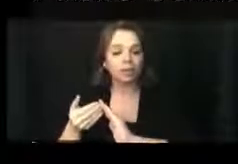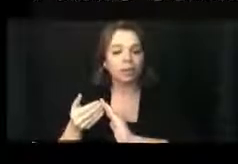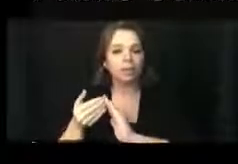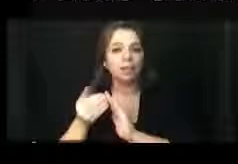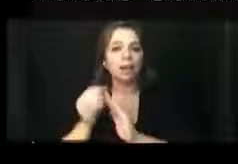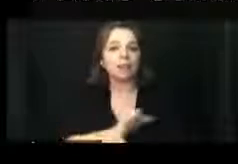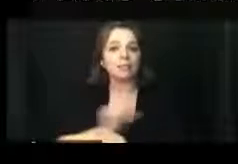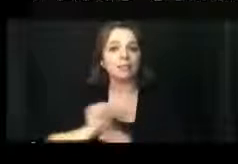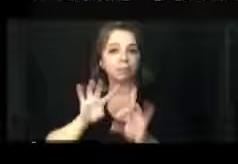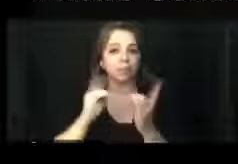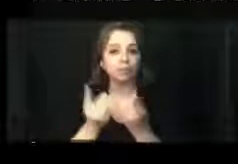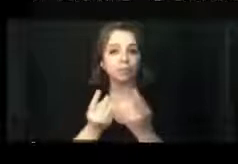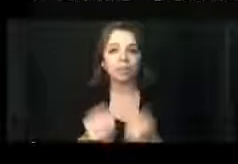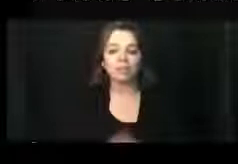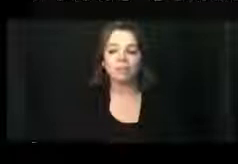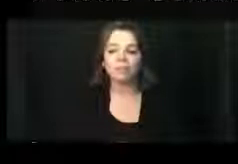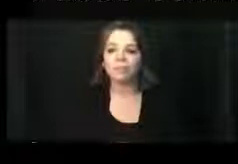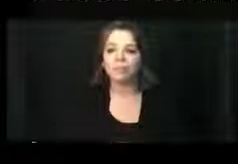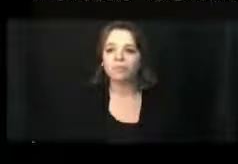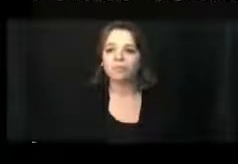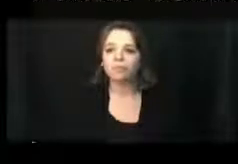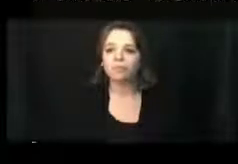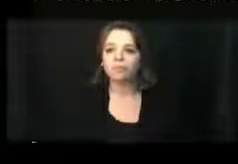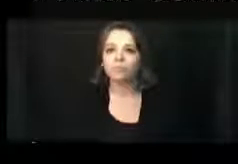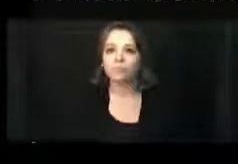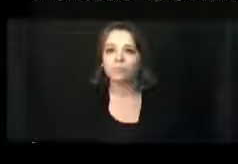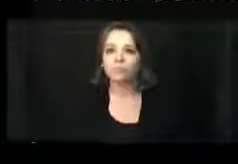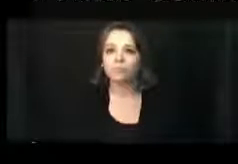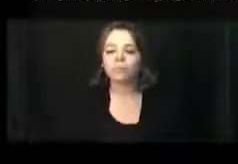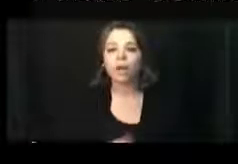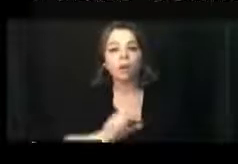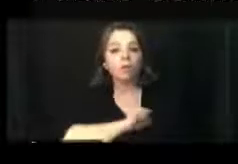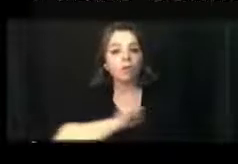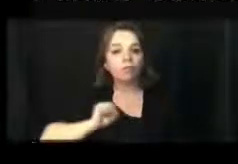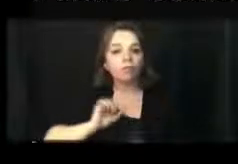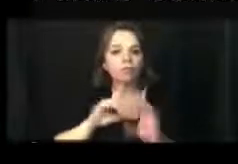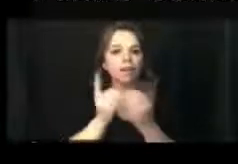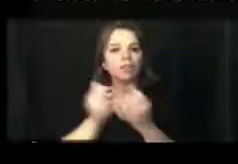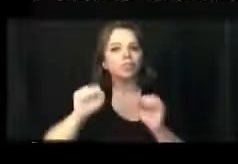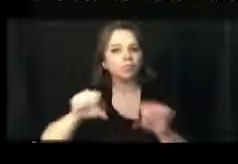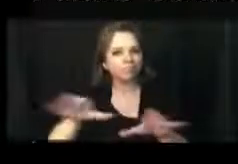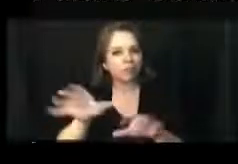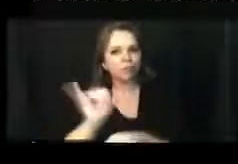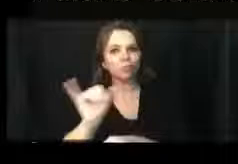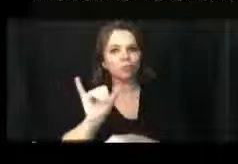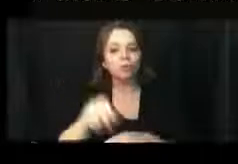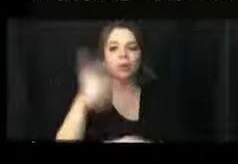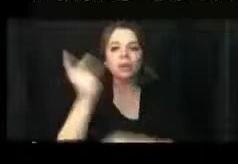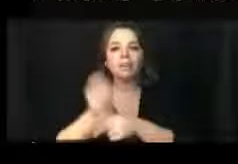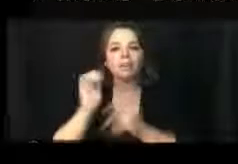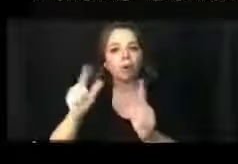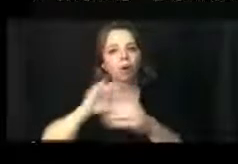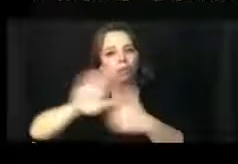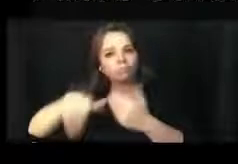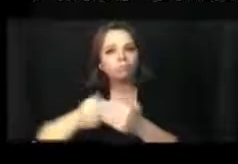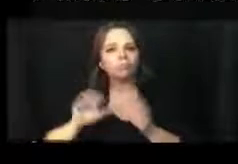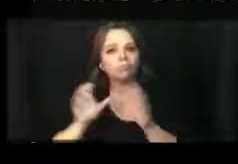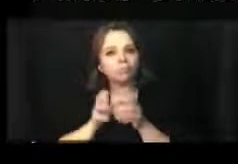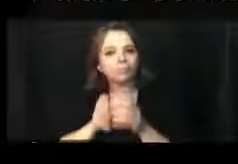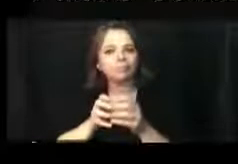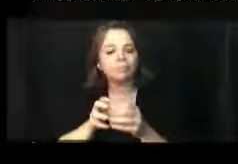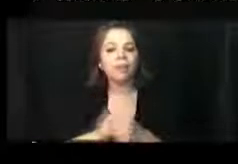District. And for our Senate district, we're able to do that as well, making sure that we keep everything whole and then bringing that out into